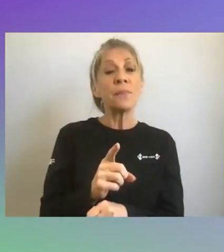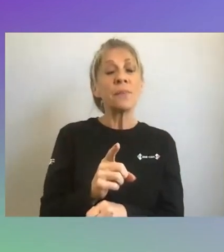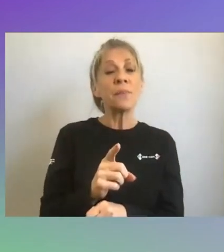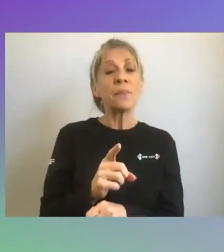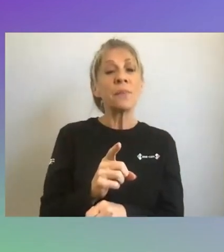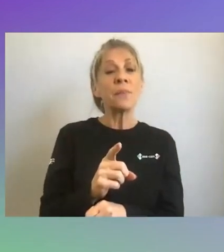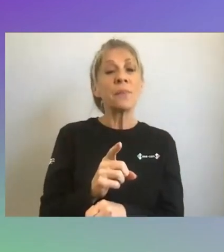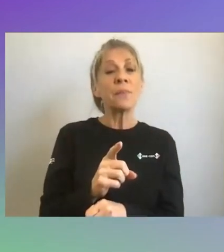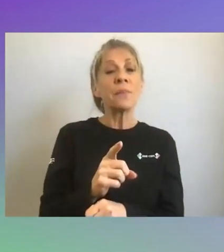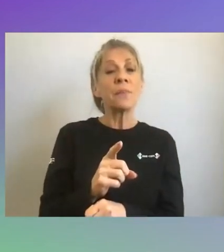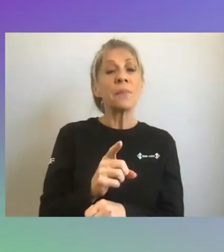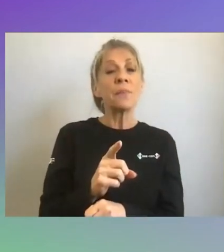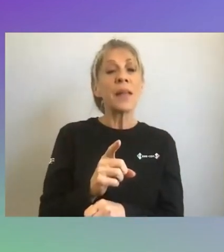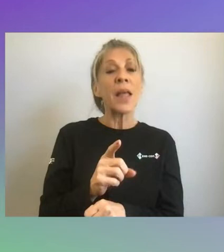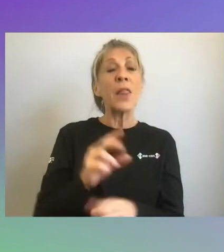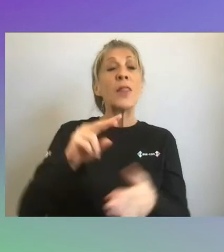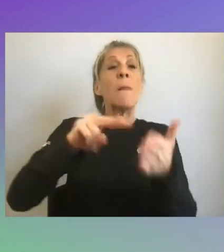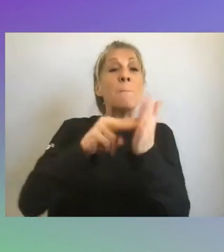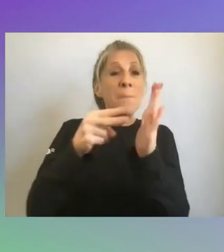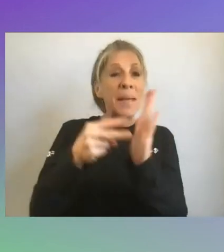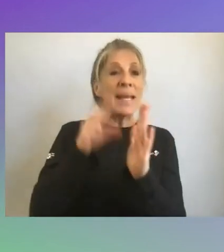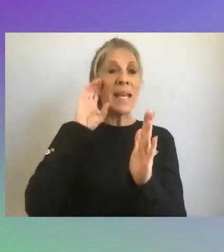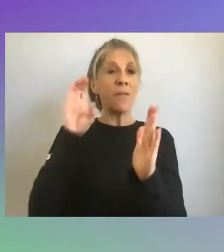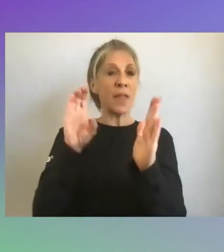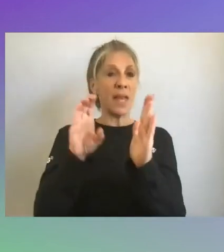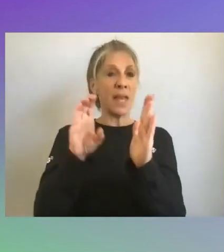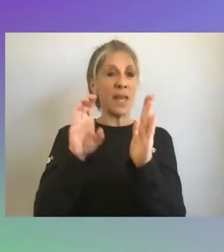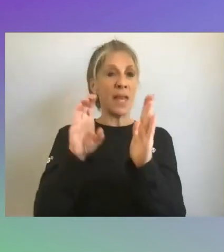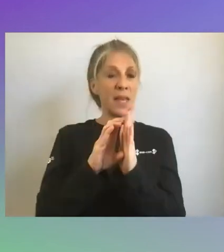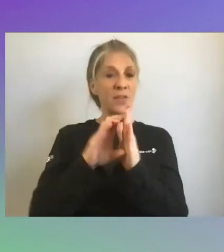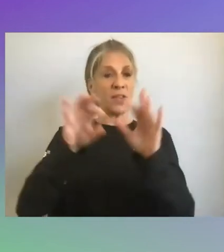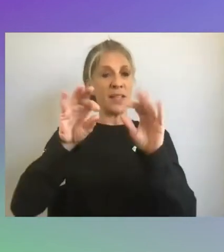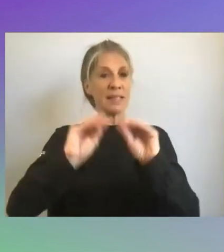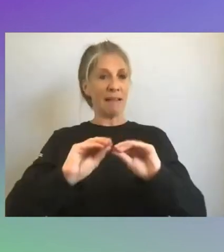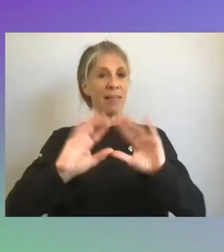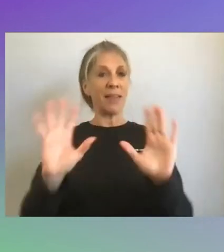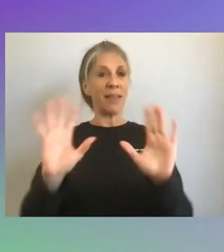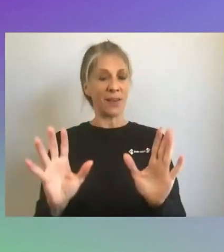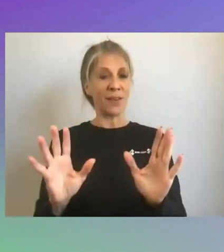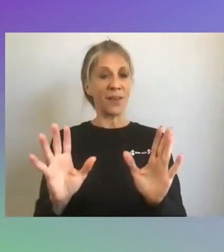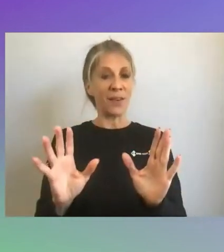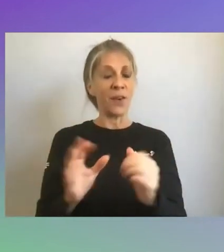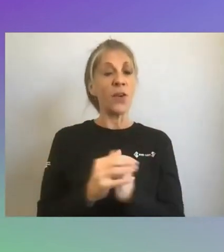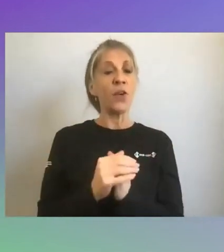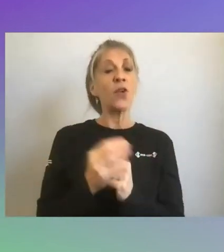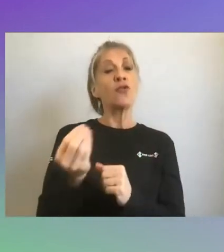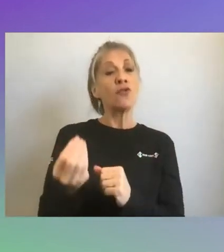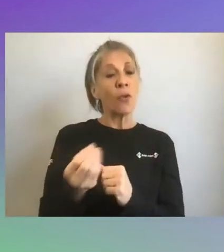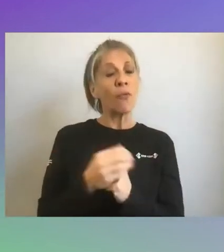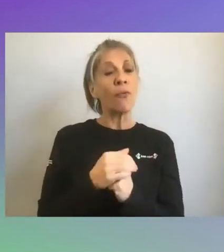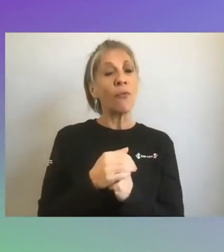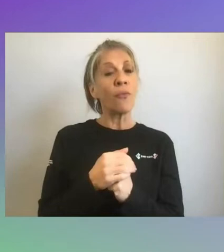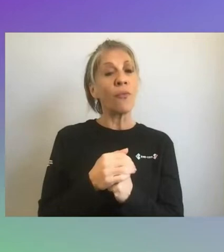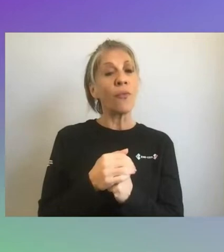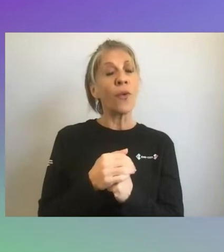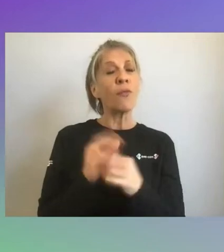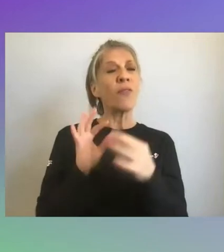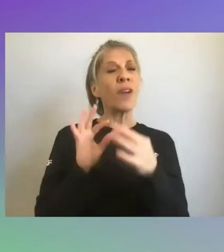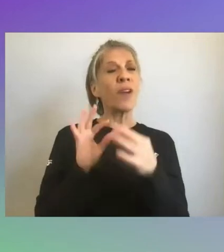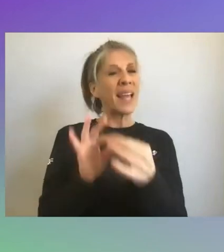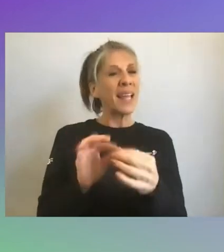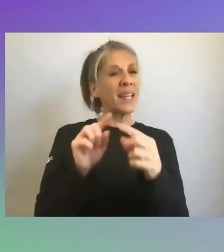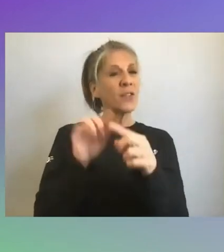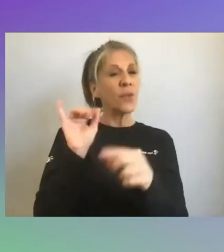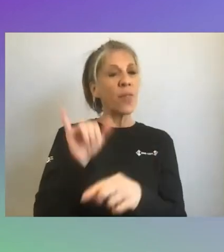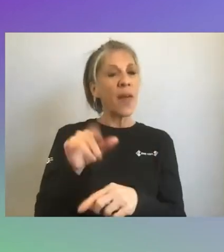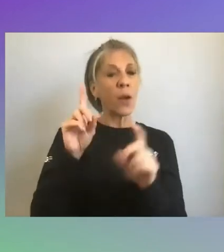that the meaning of that image is conveyed and like the details of that image are conveyed. So I think regarding the question,